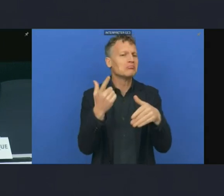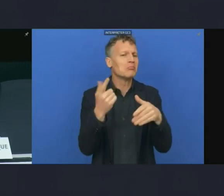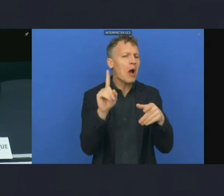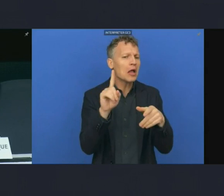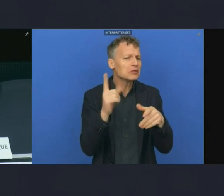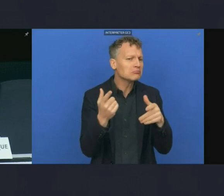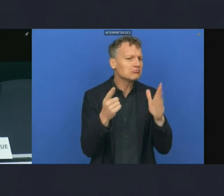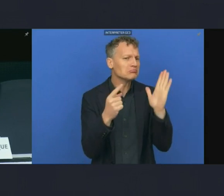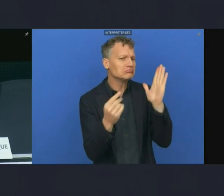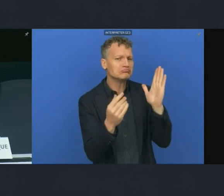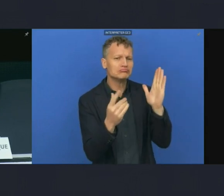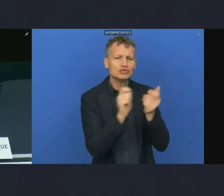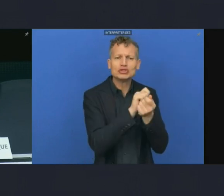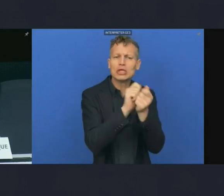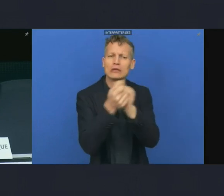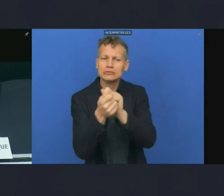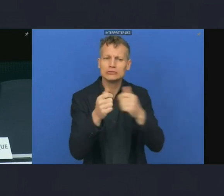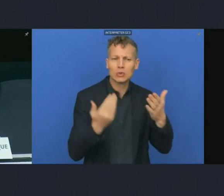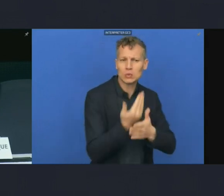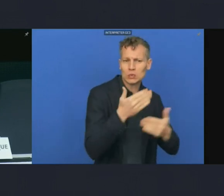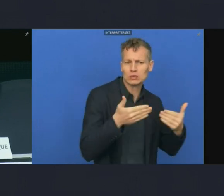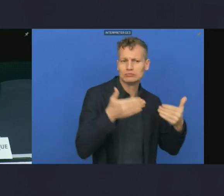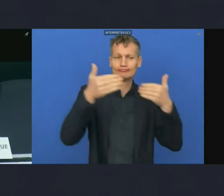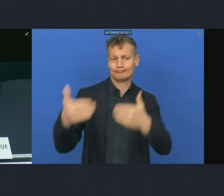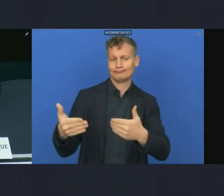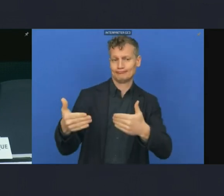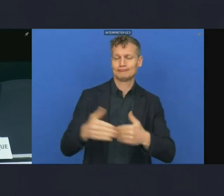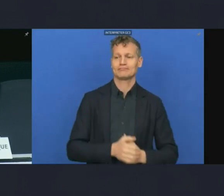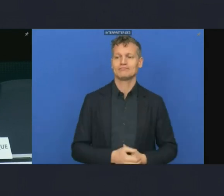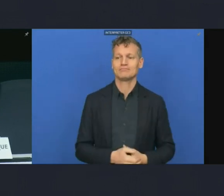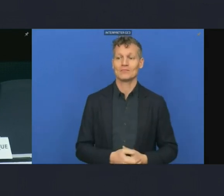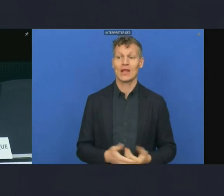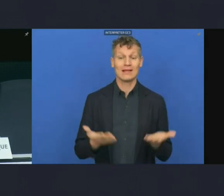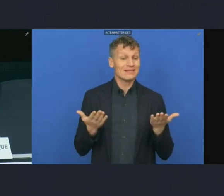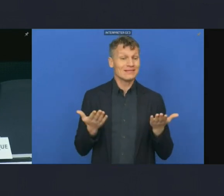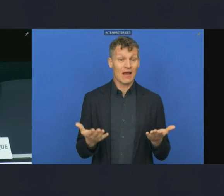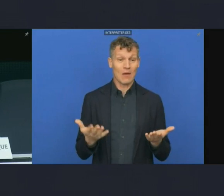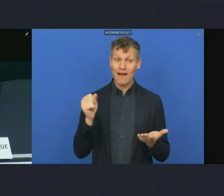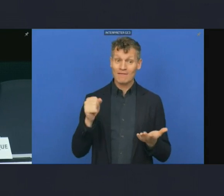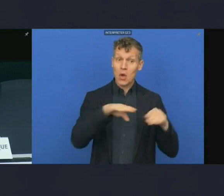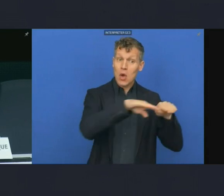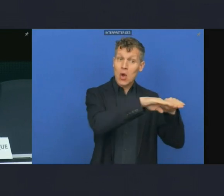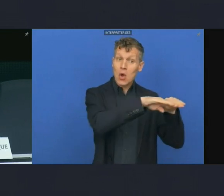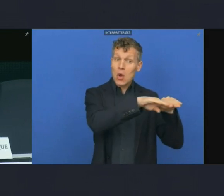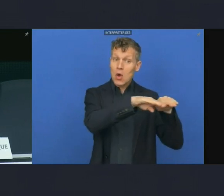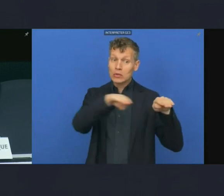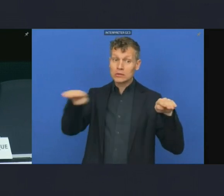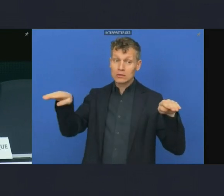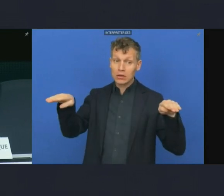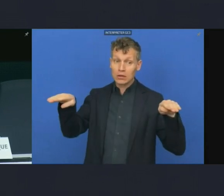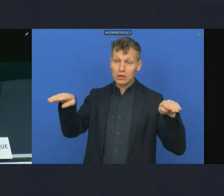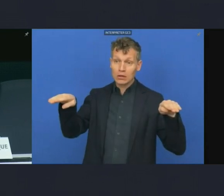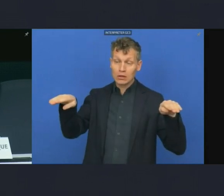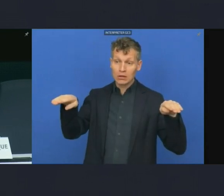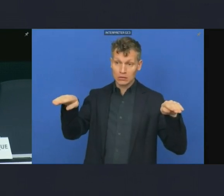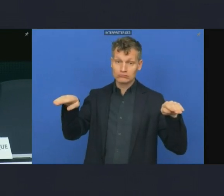heard that now, you know that now we have horizontal priorities. It was not the case in the past. Now